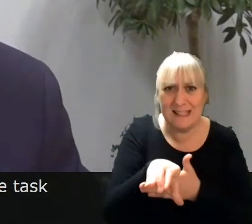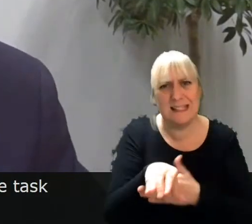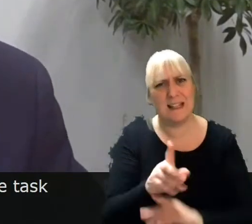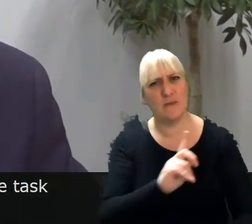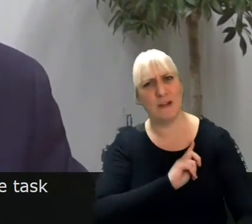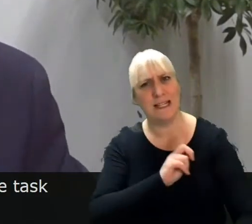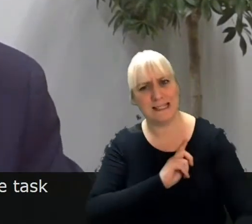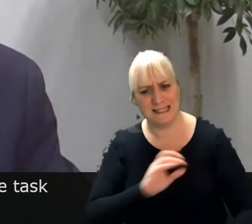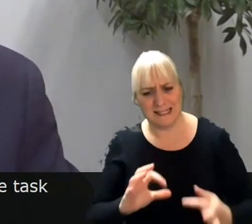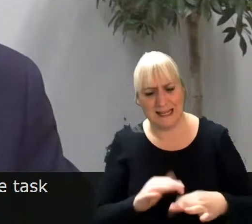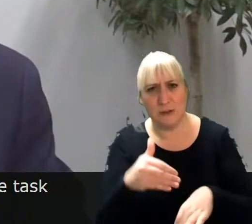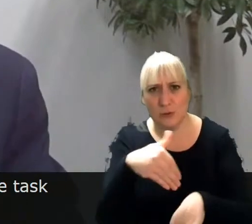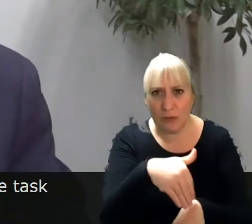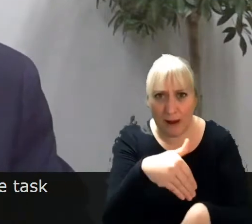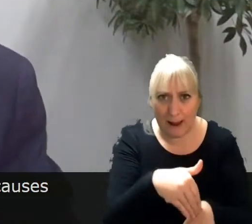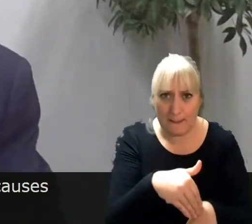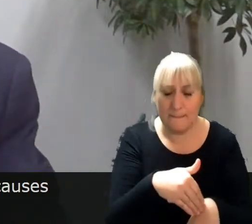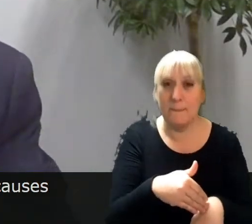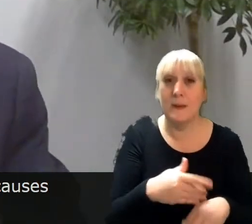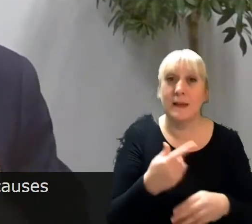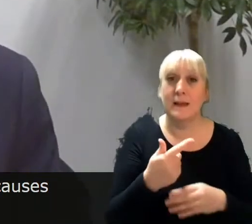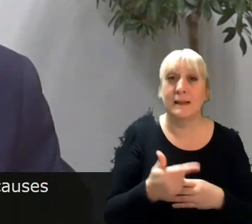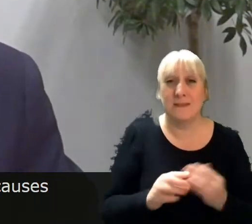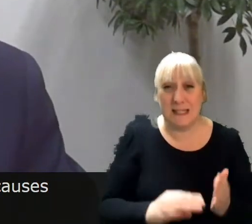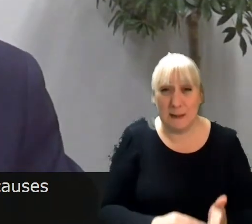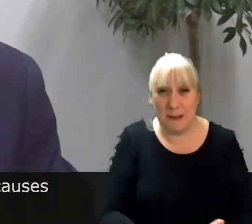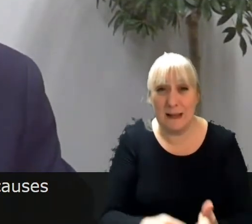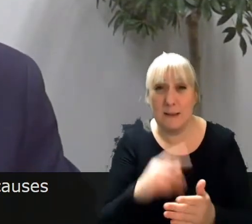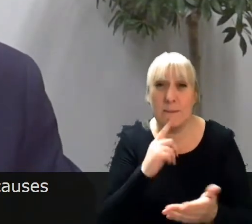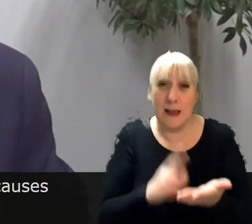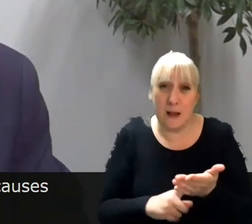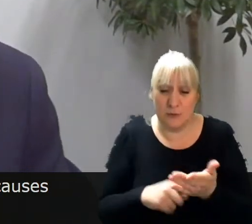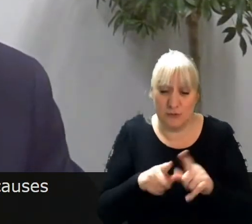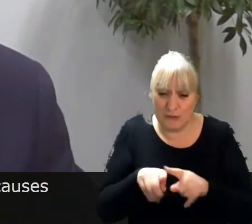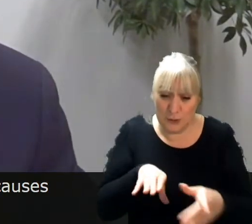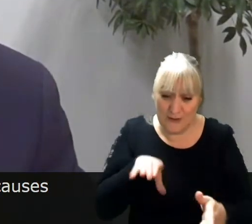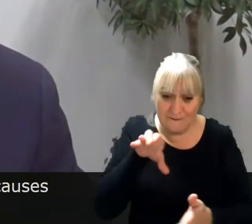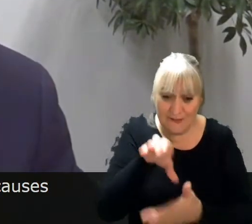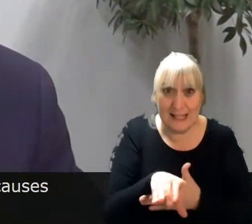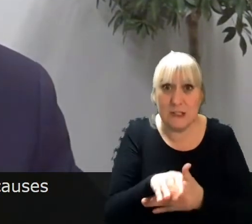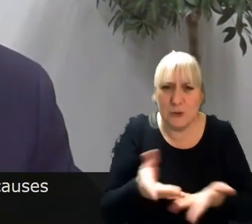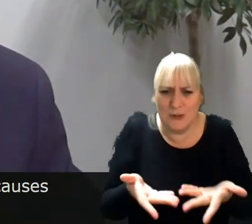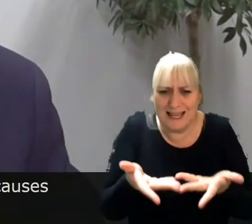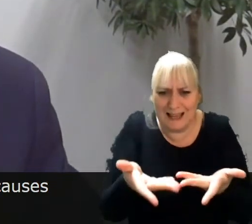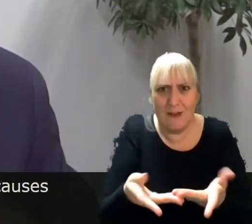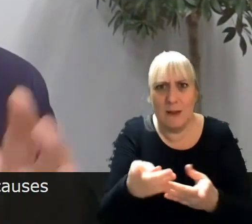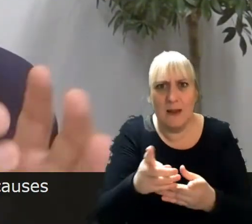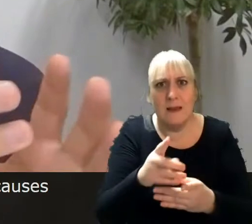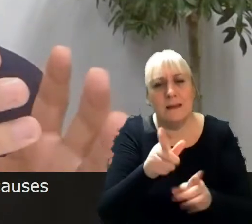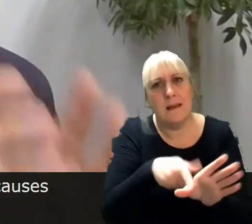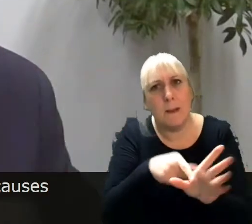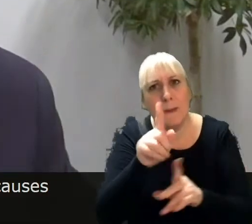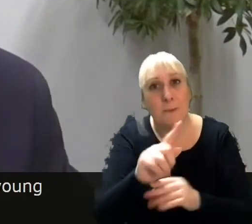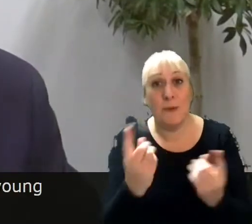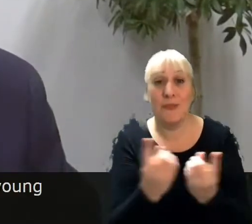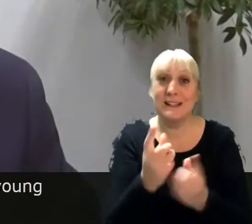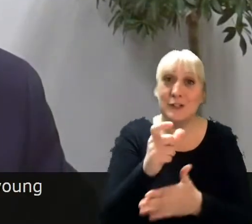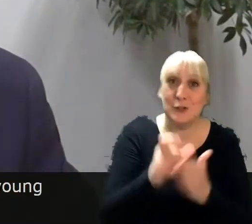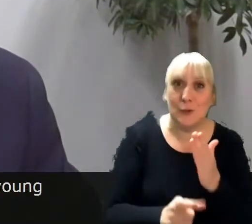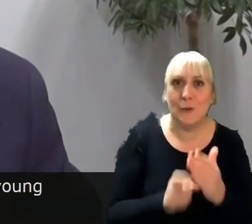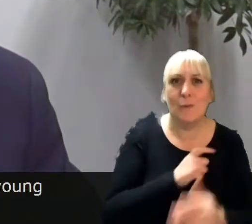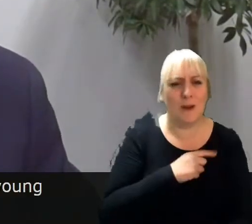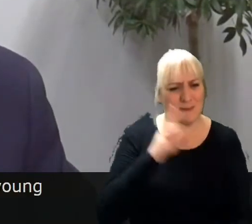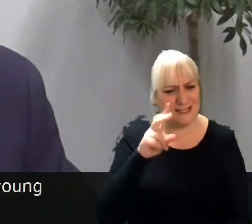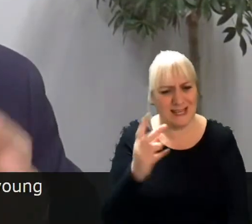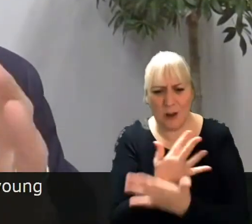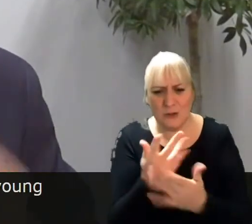million in providing constructive things for young people to do, because we've seen youth clubs close down over the last 10 years, cuts made to schools and other